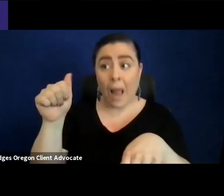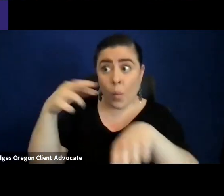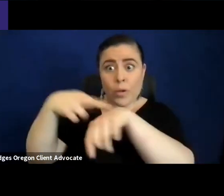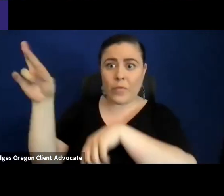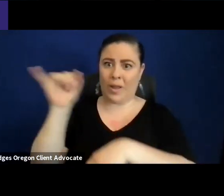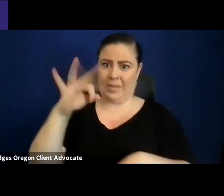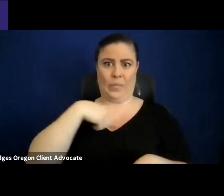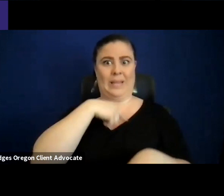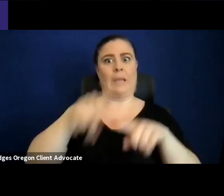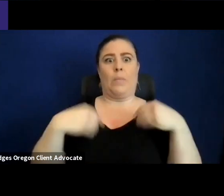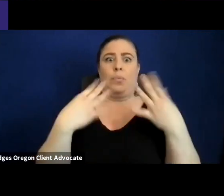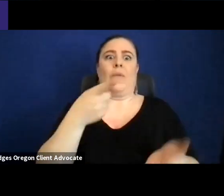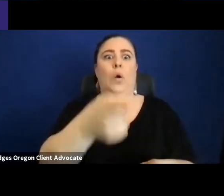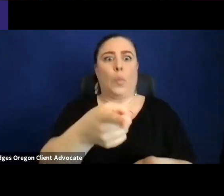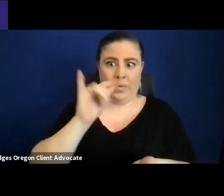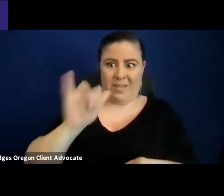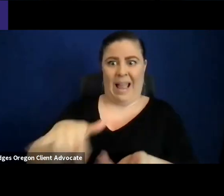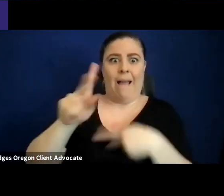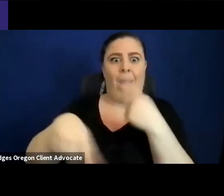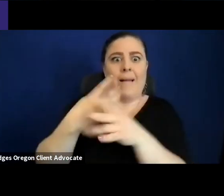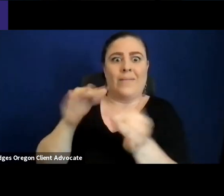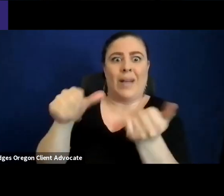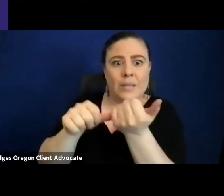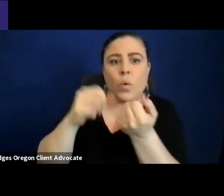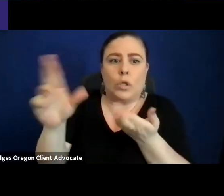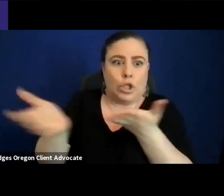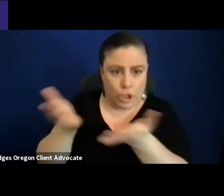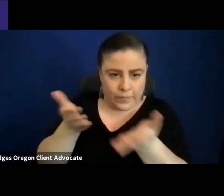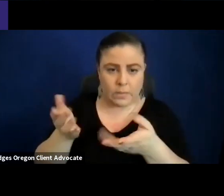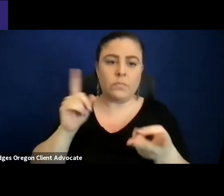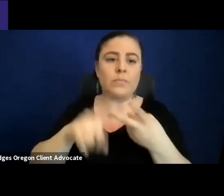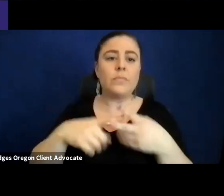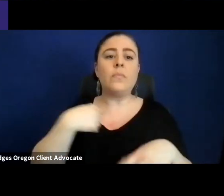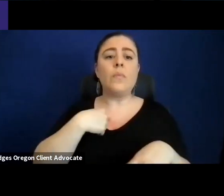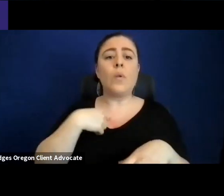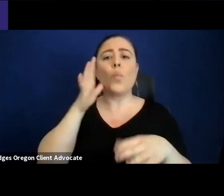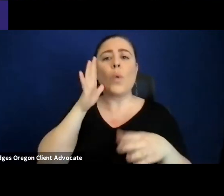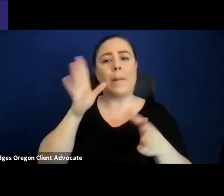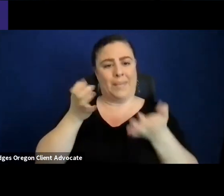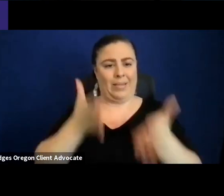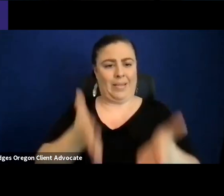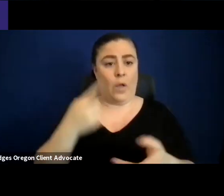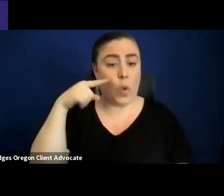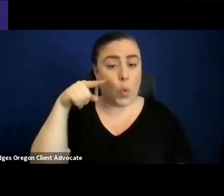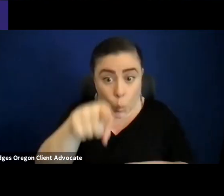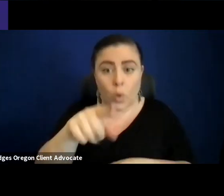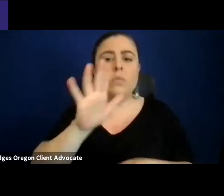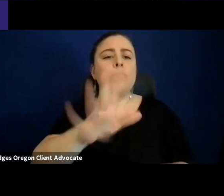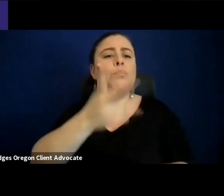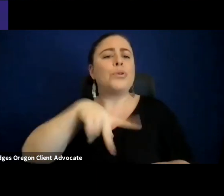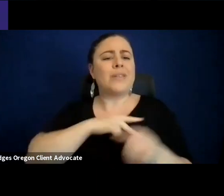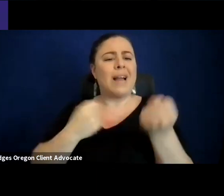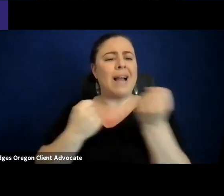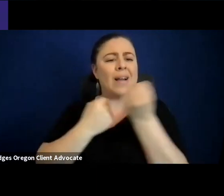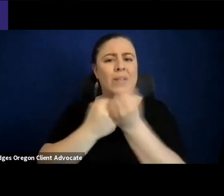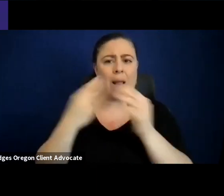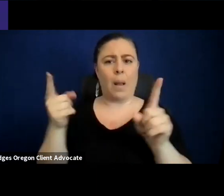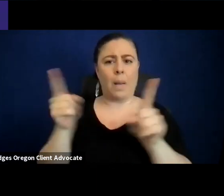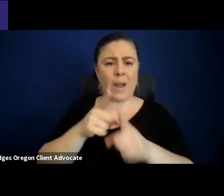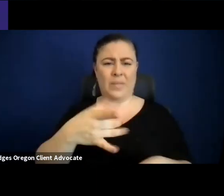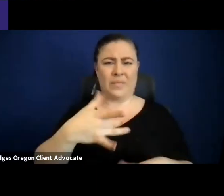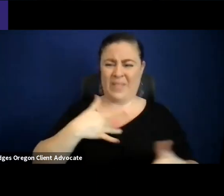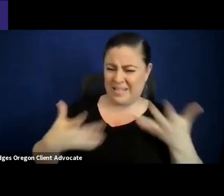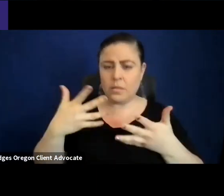list of organizations and agencies that we can refer you to if we can't provide that type of assistance or service. We will be there for